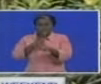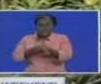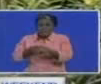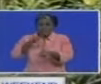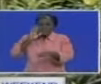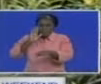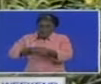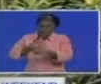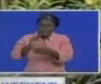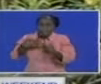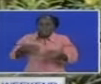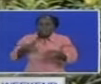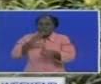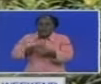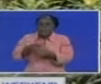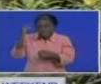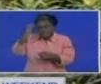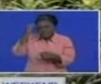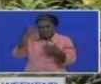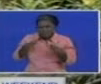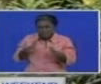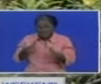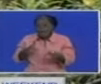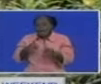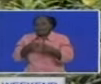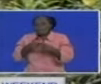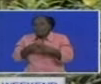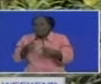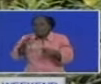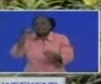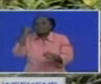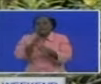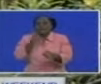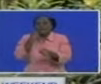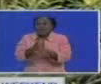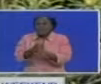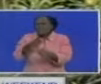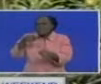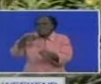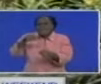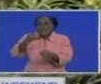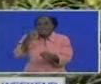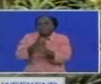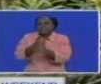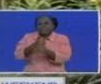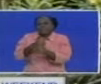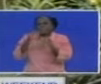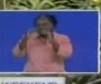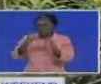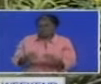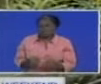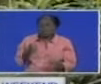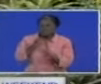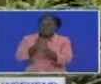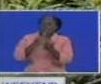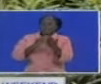have acquired new skills, but you find that to an extent, they are still performing duties the way they've been. So one of the aim of vetting is to ensure that